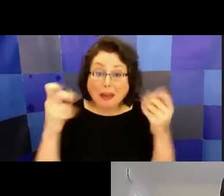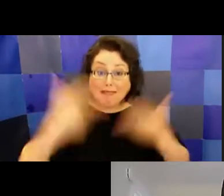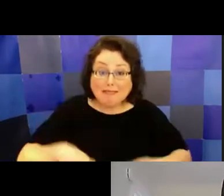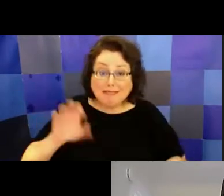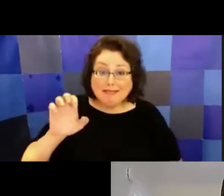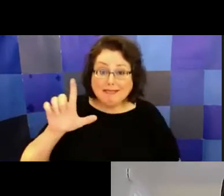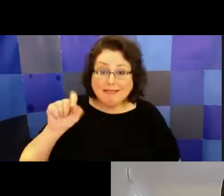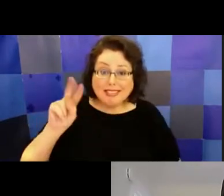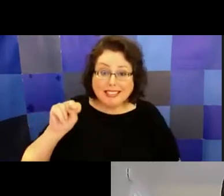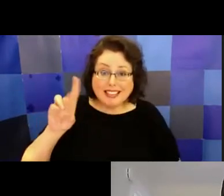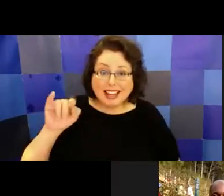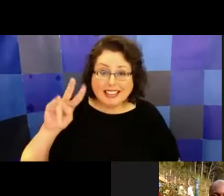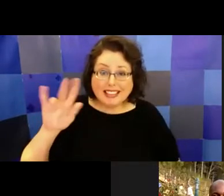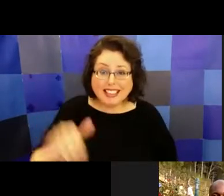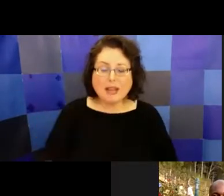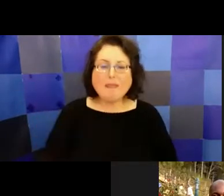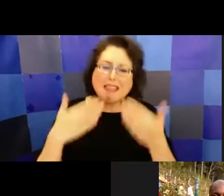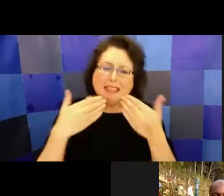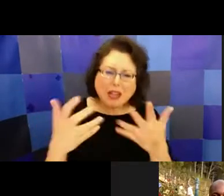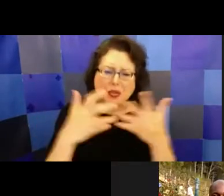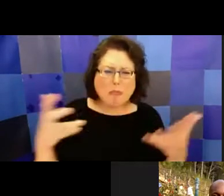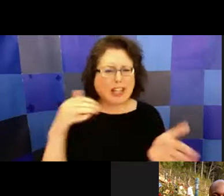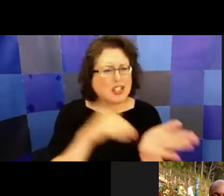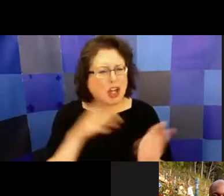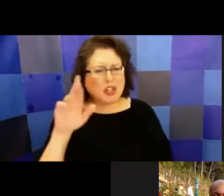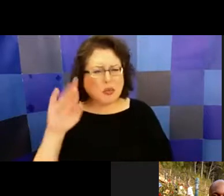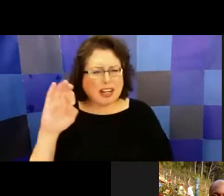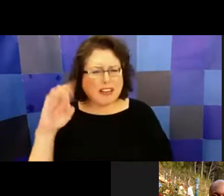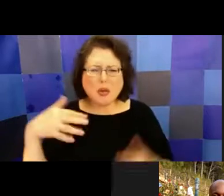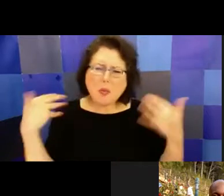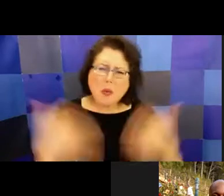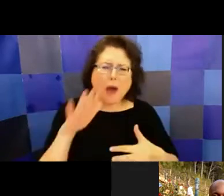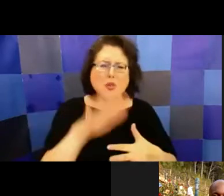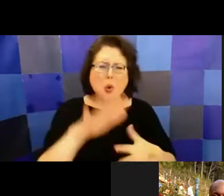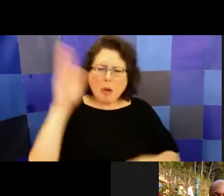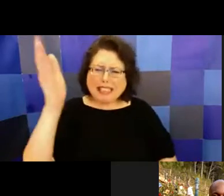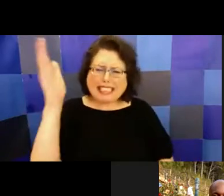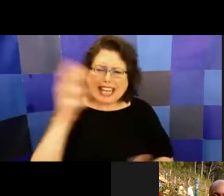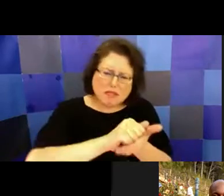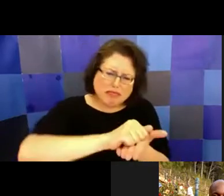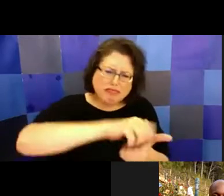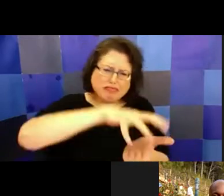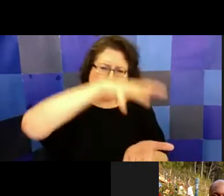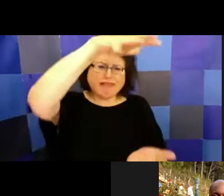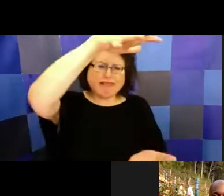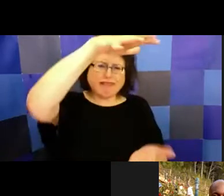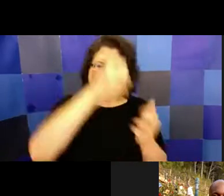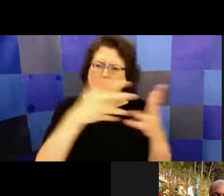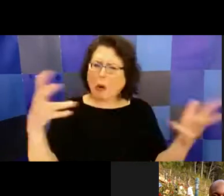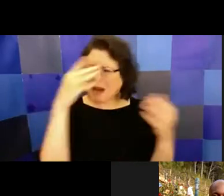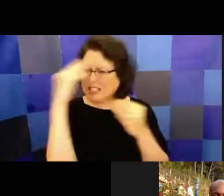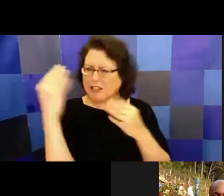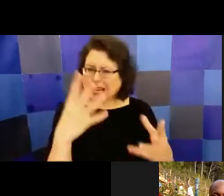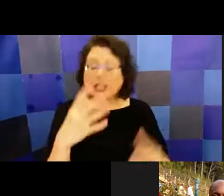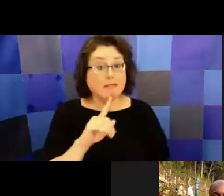you. Thank you so much. Dr. Rickford, what a rich presentation you gave. So much there. Indeed, I do show